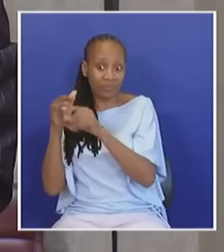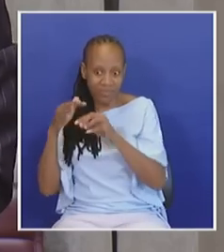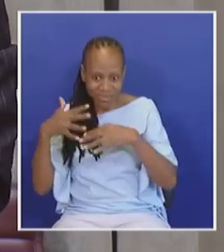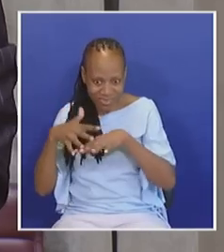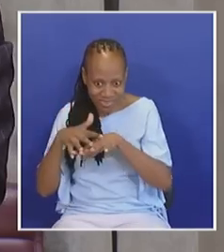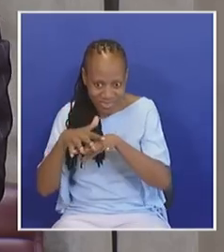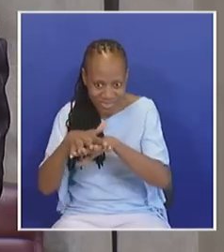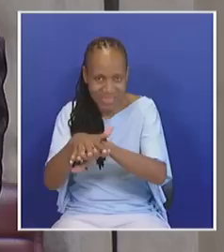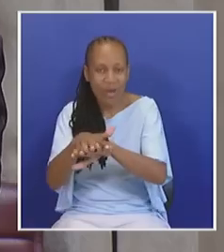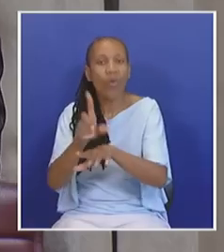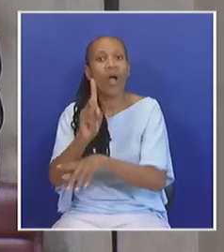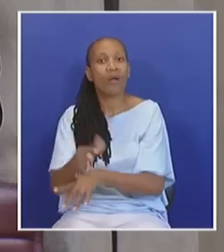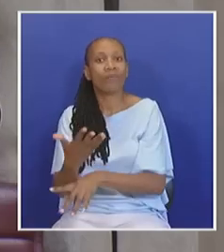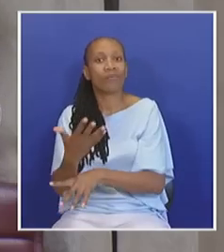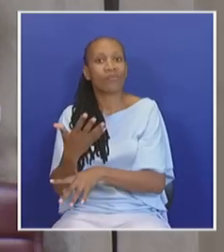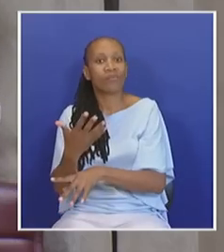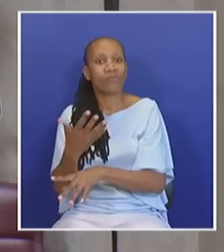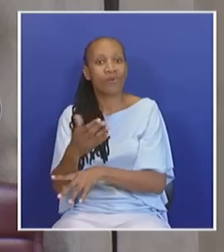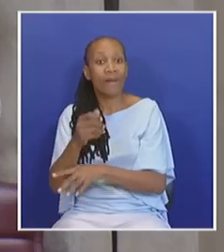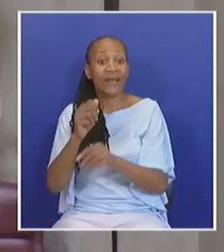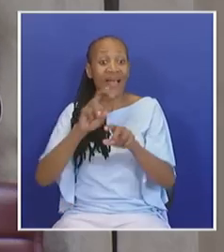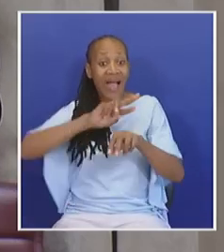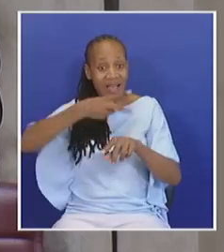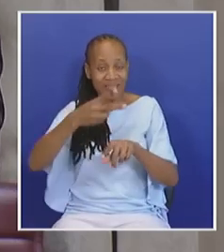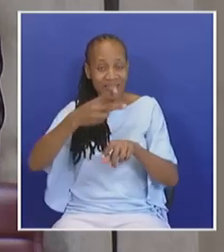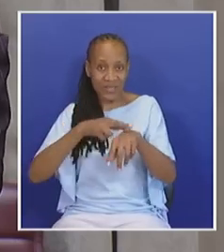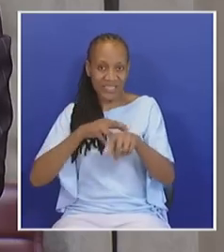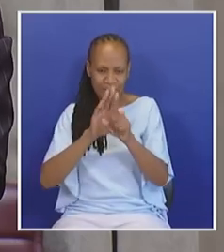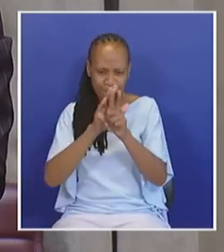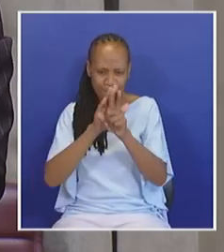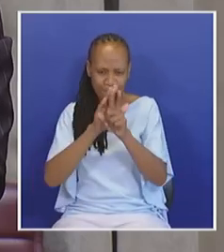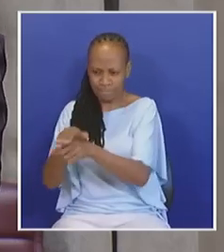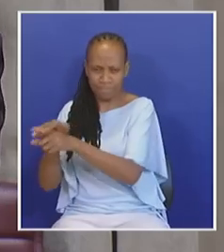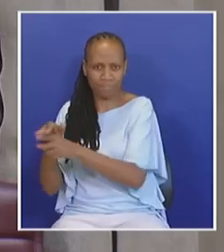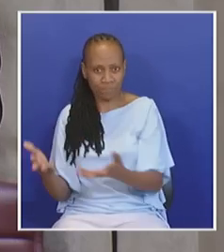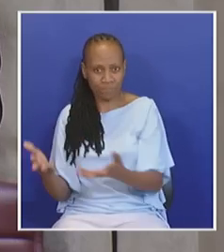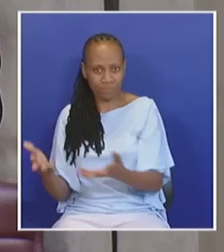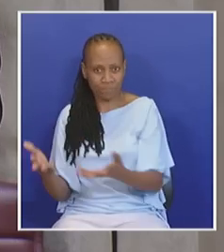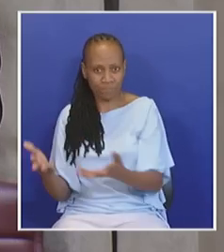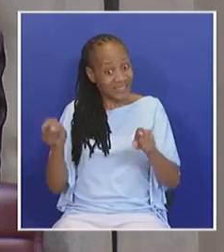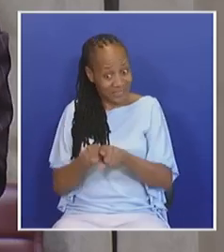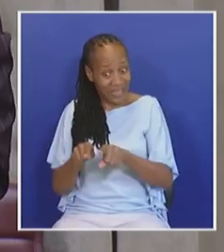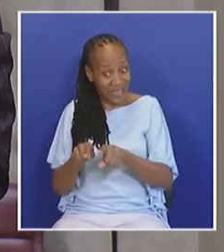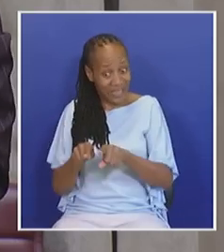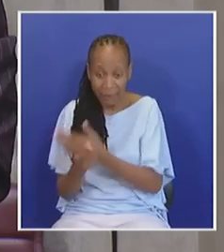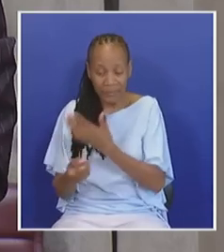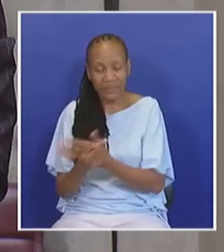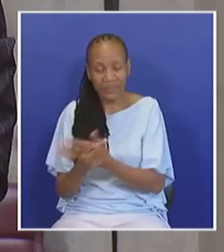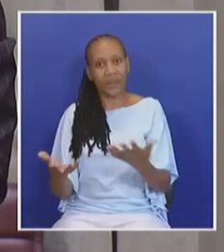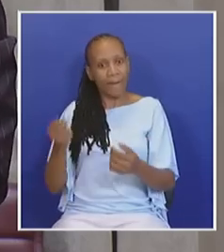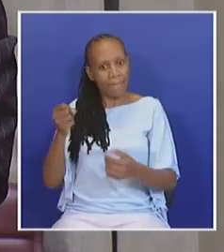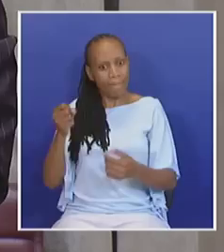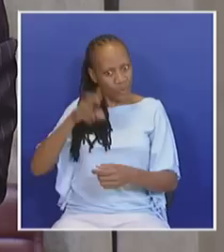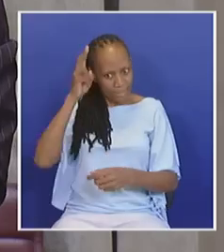labor of the proletarians, regardless of race, as would pertain under normal capitalist conditions, but had to invent a